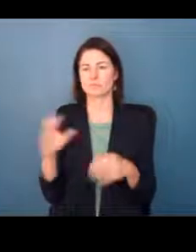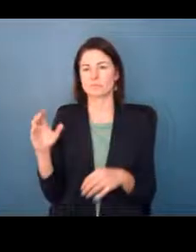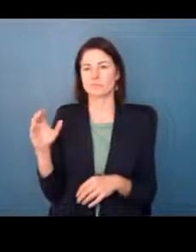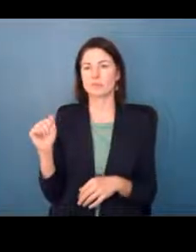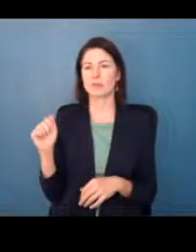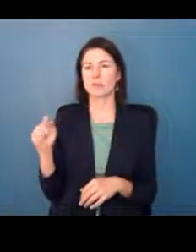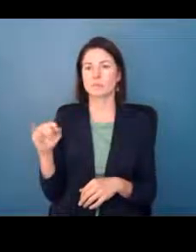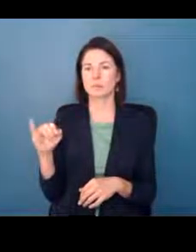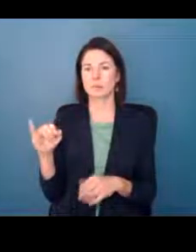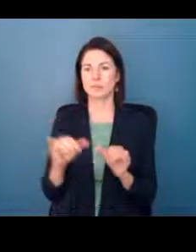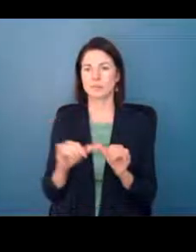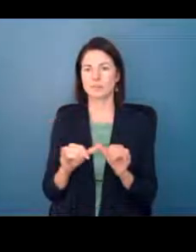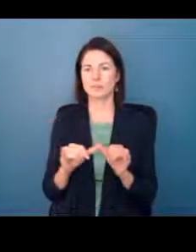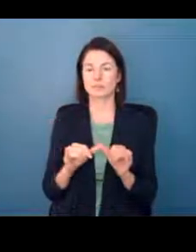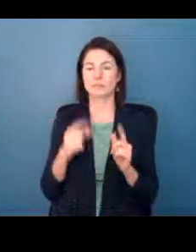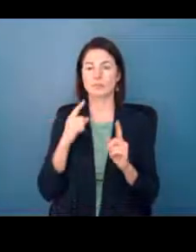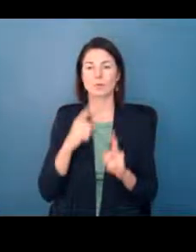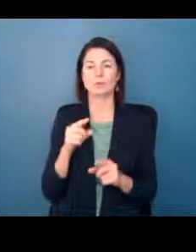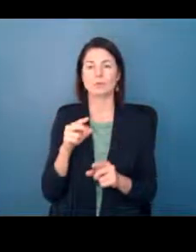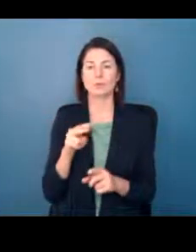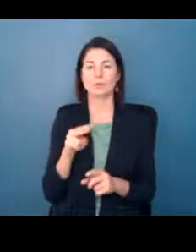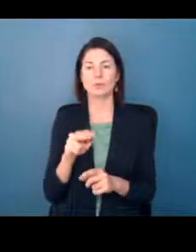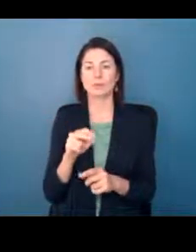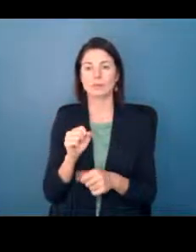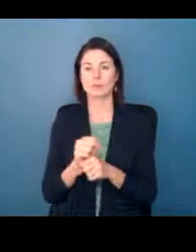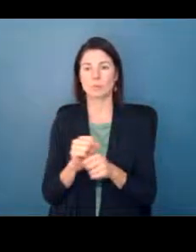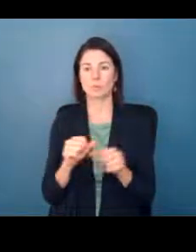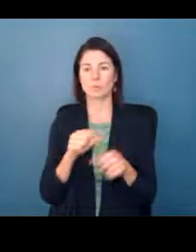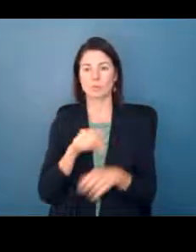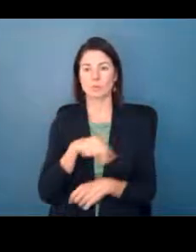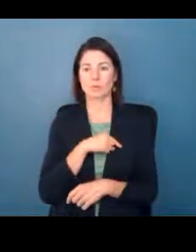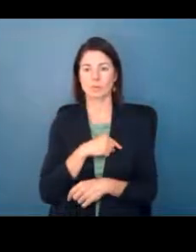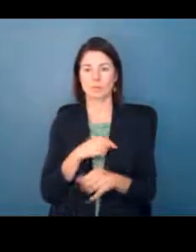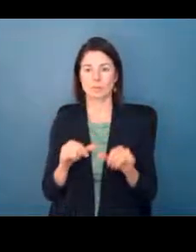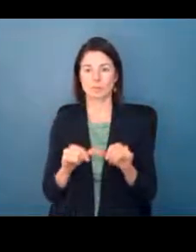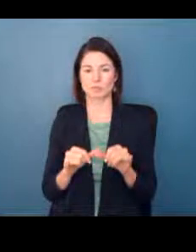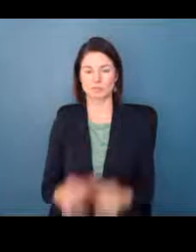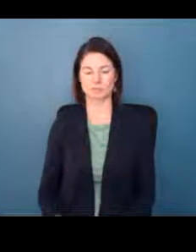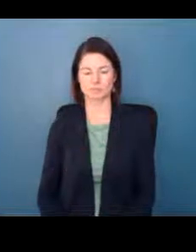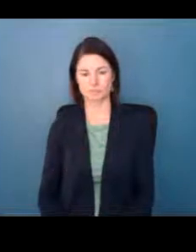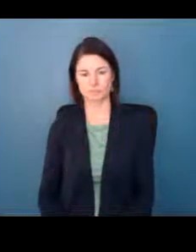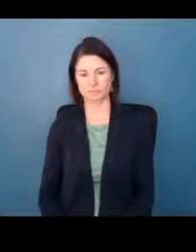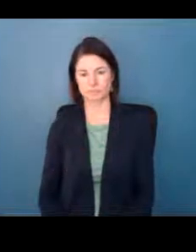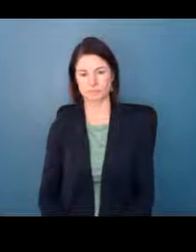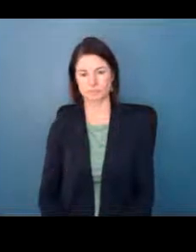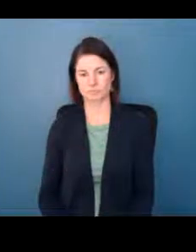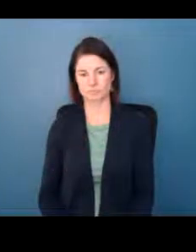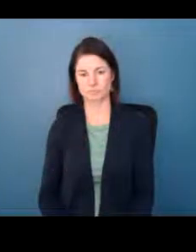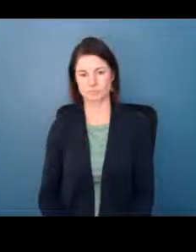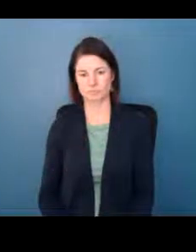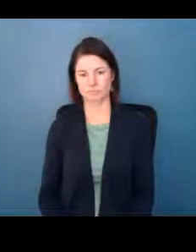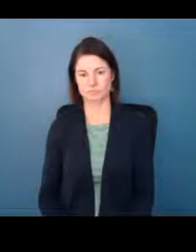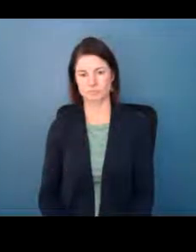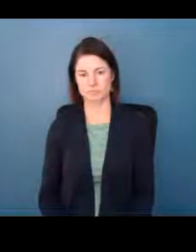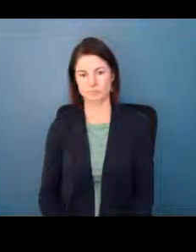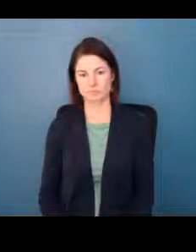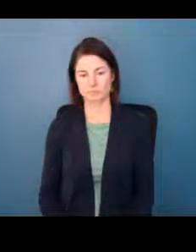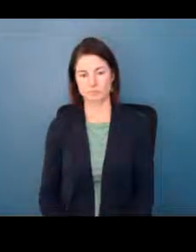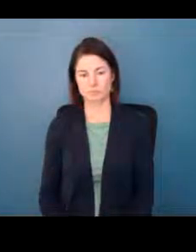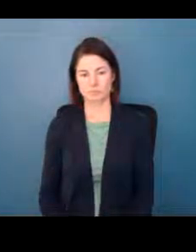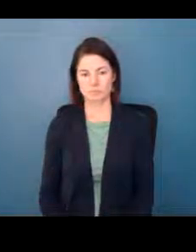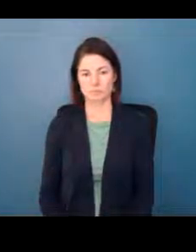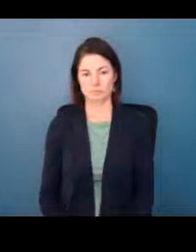is to look at job quality and measurement. And if you can illuminate me to the tools that you were used to